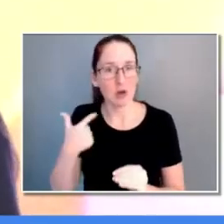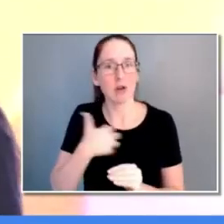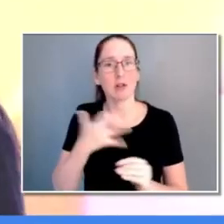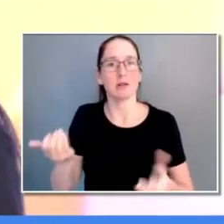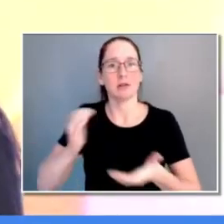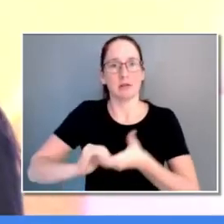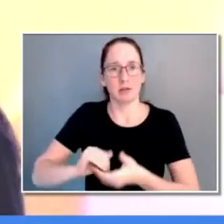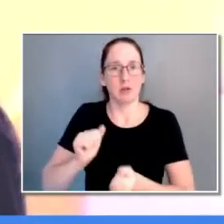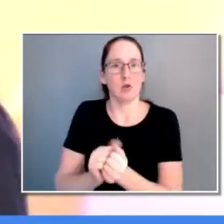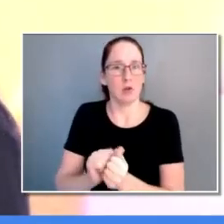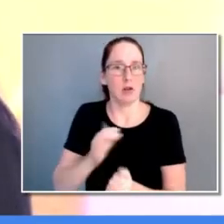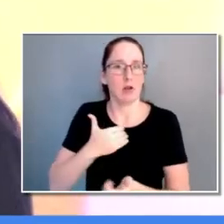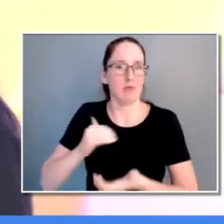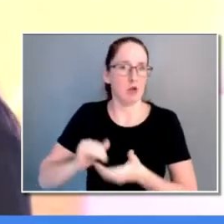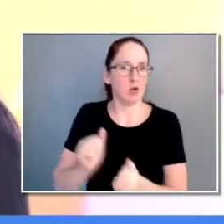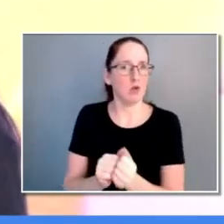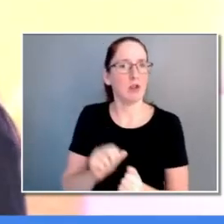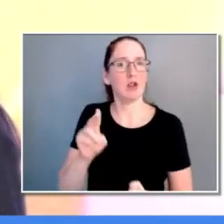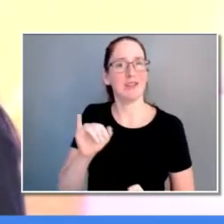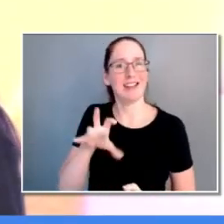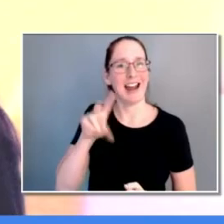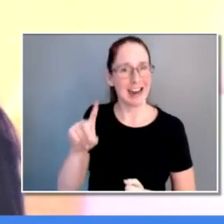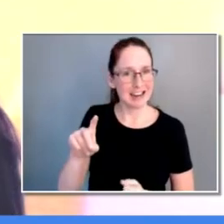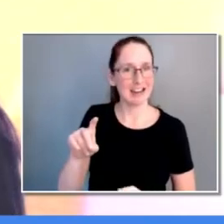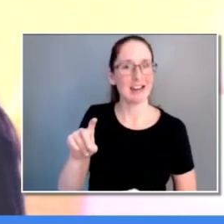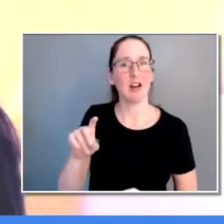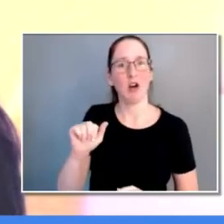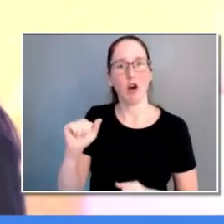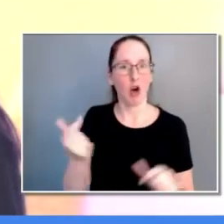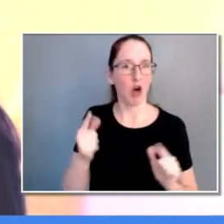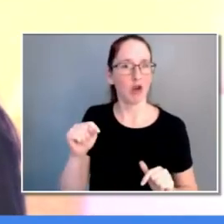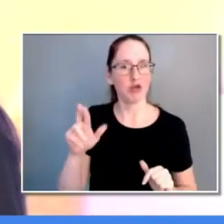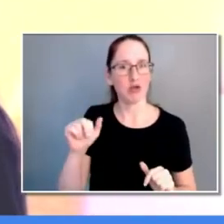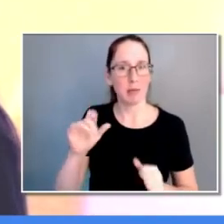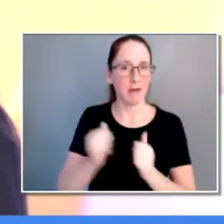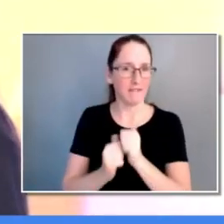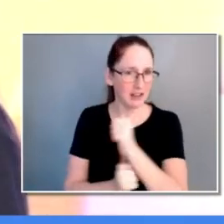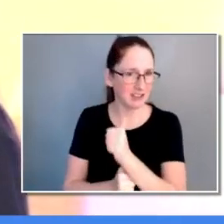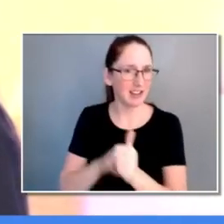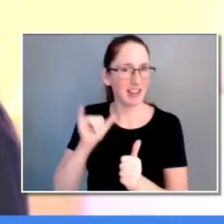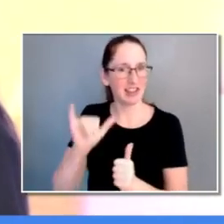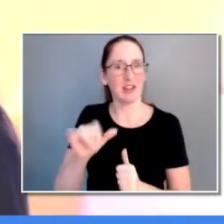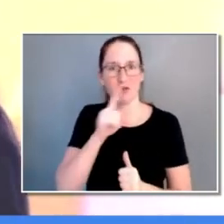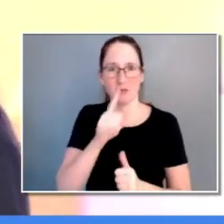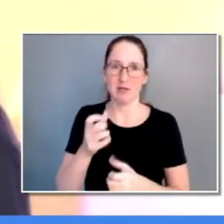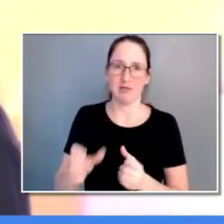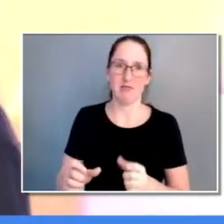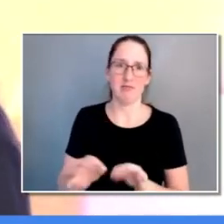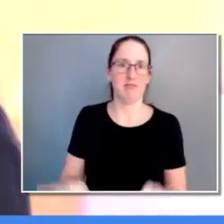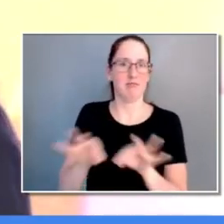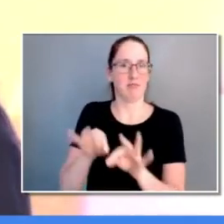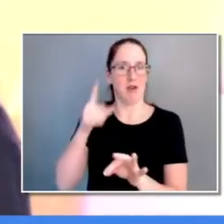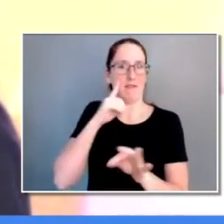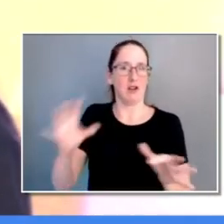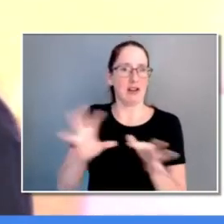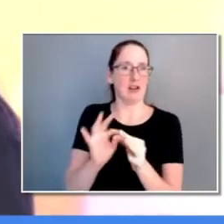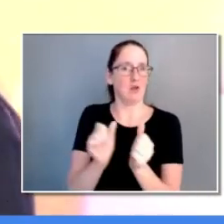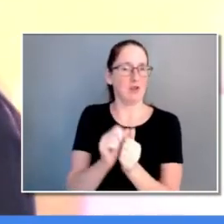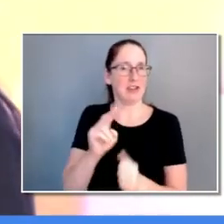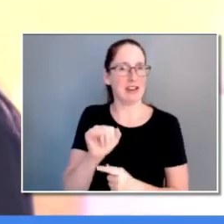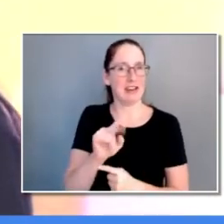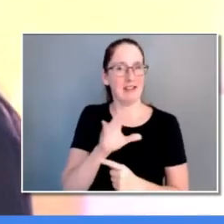Indians of All Tribes Foundations, which has been instrumental in connecting our Native and Indigenous indigenous relatives to apprenticeship